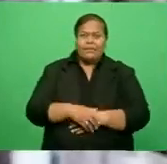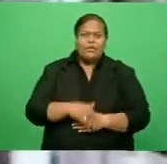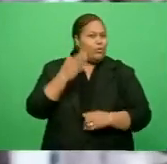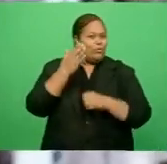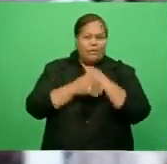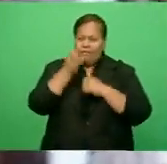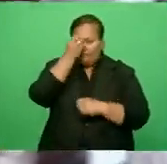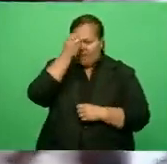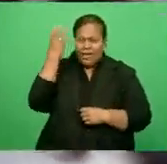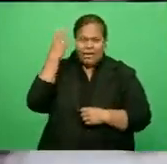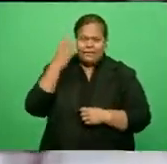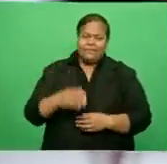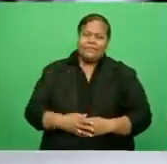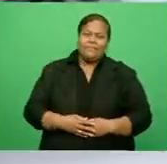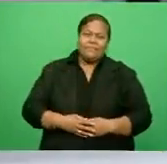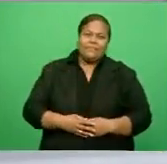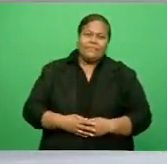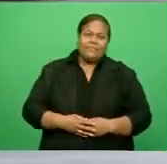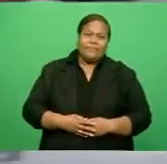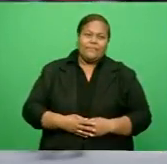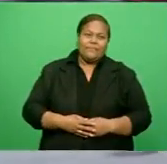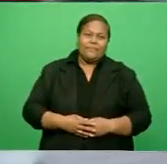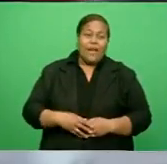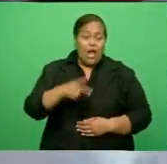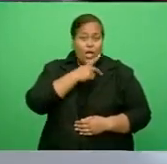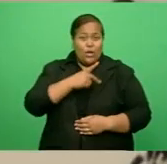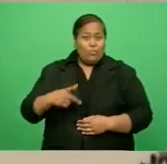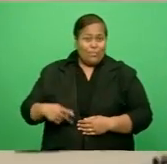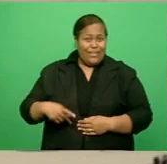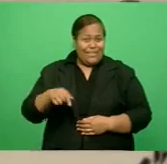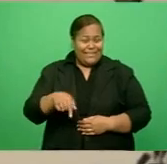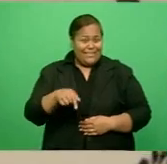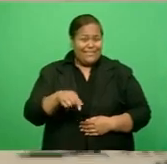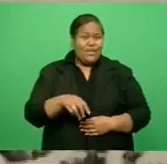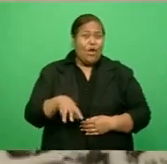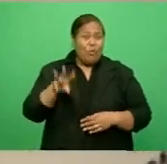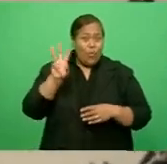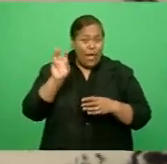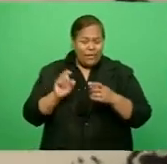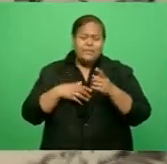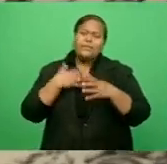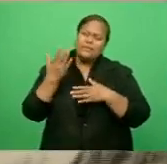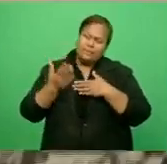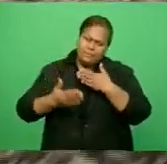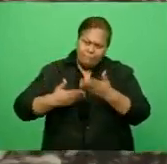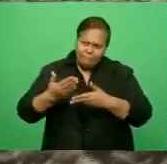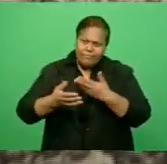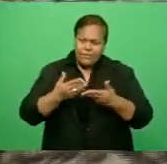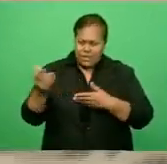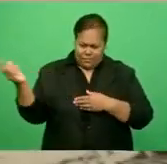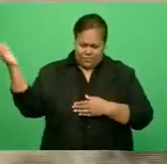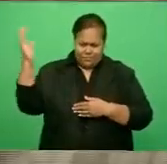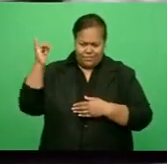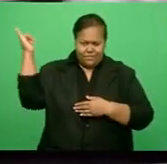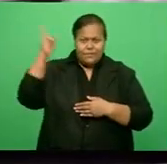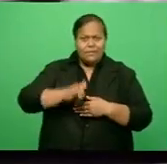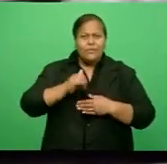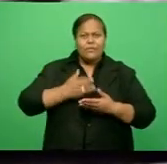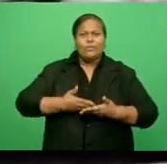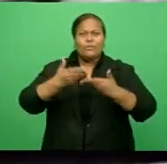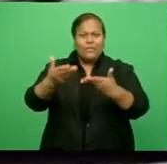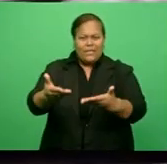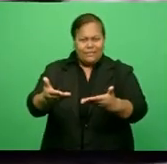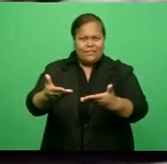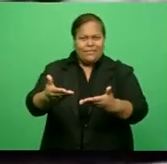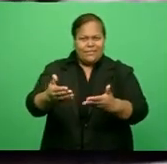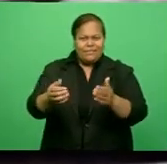It is very hard to forget. The Prince of Wales, Prince Charles, was even present to hand over the instruments of independence to Fiji after